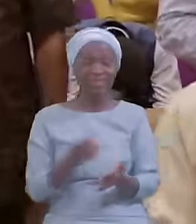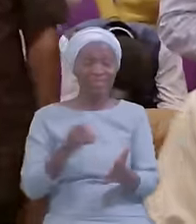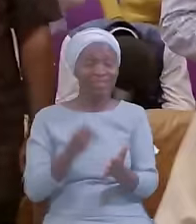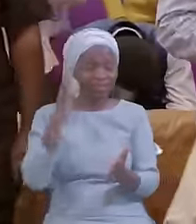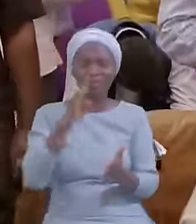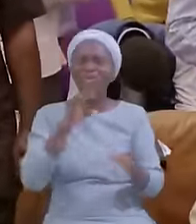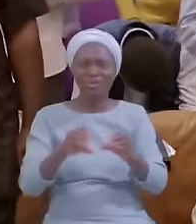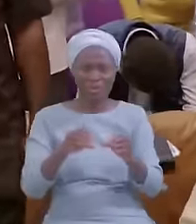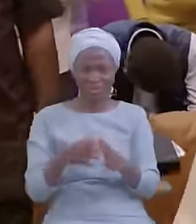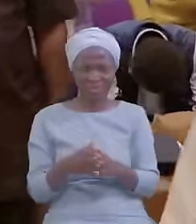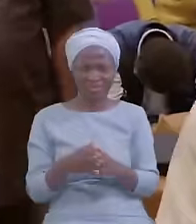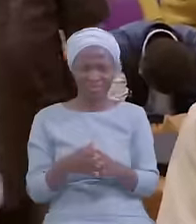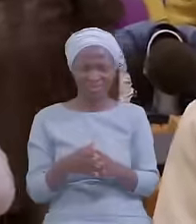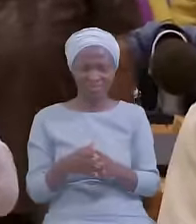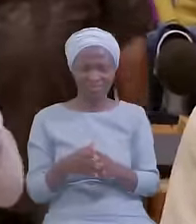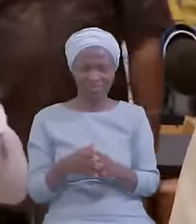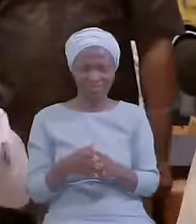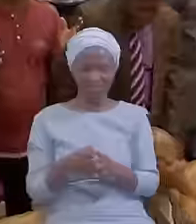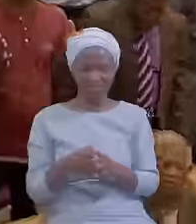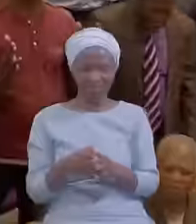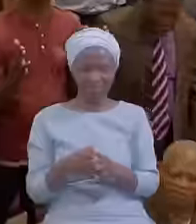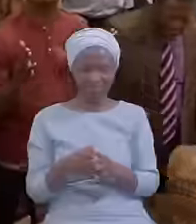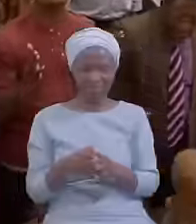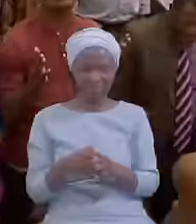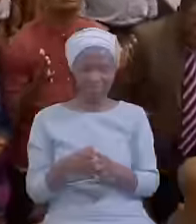will be done.